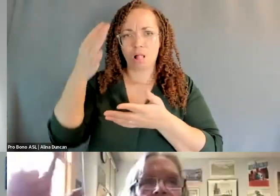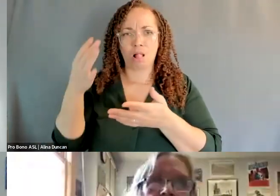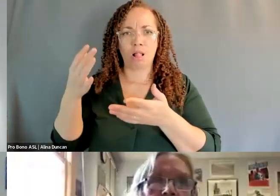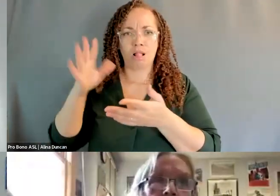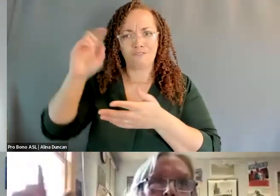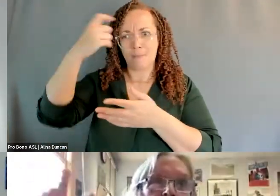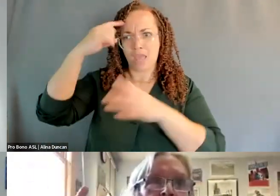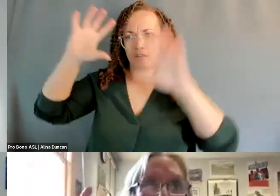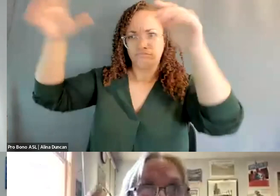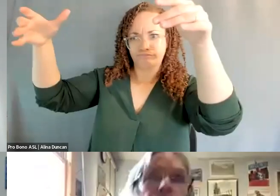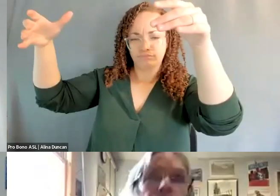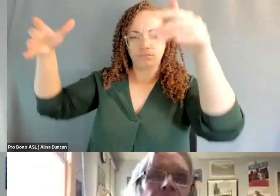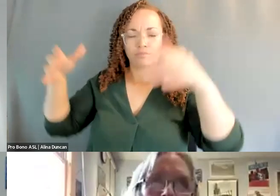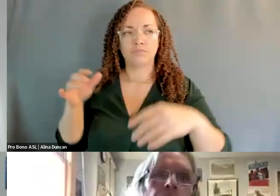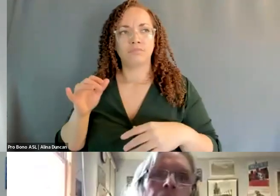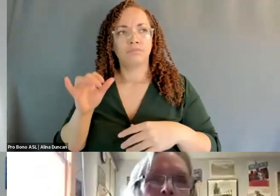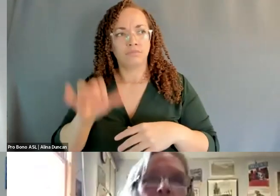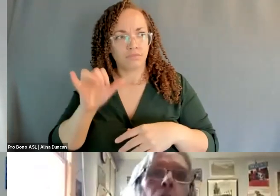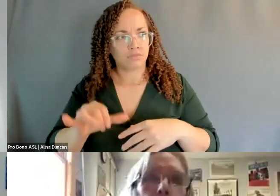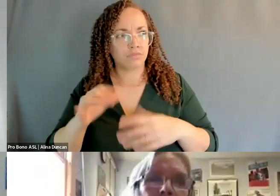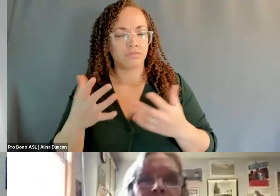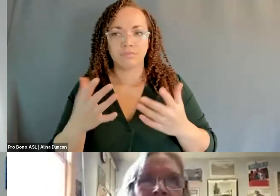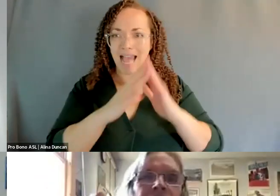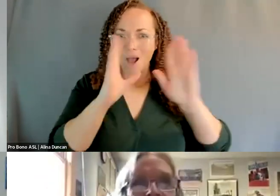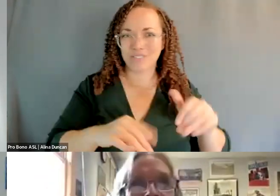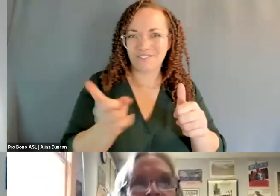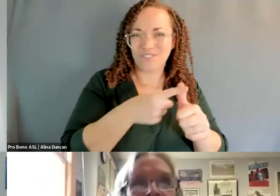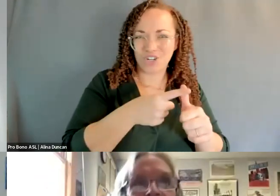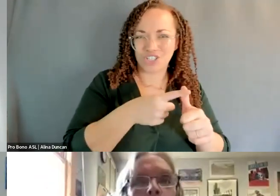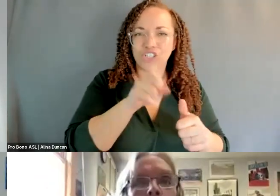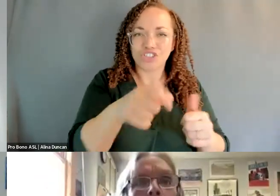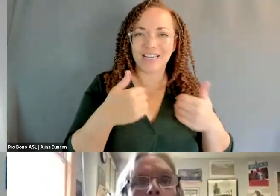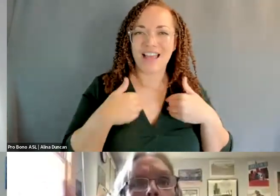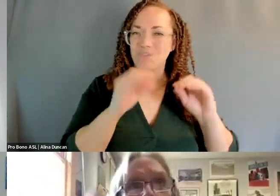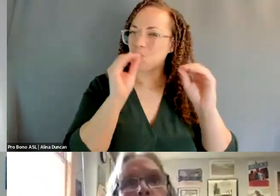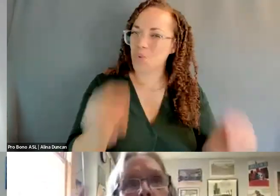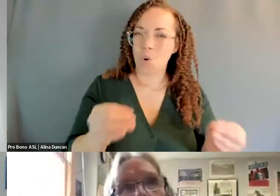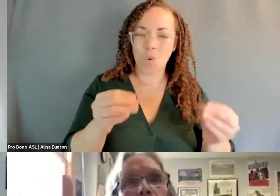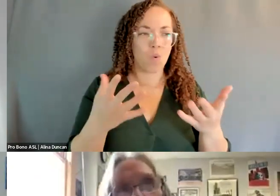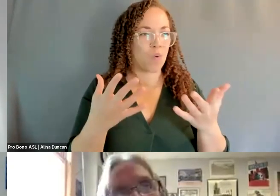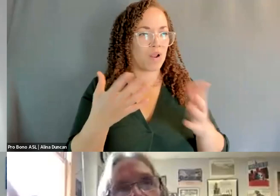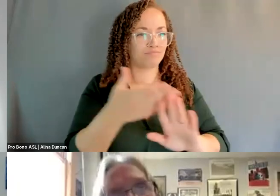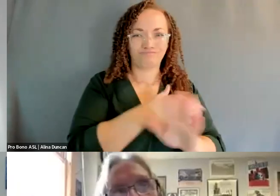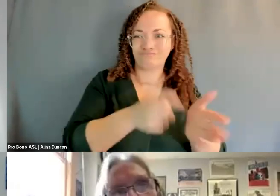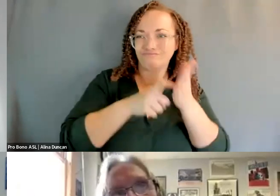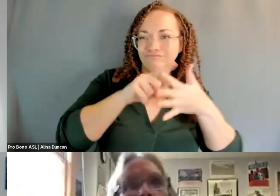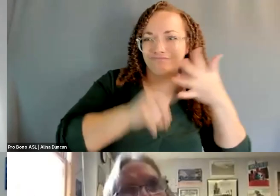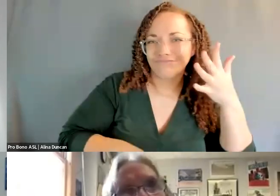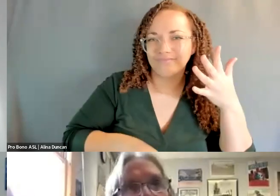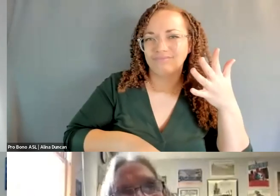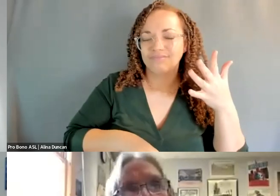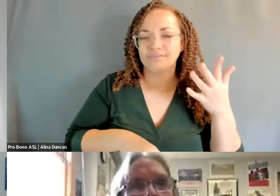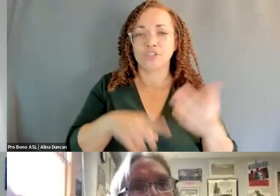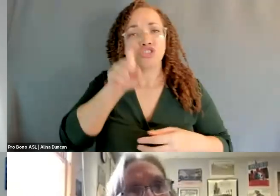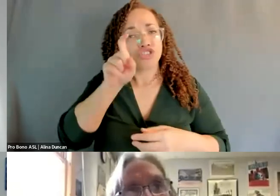at the intake, housing should be with no preconditions at an intake. You should be able to walk down to the